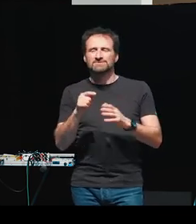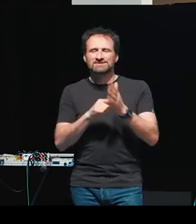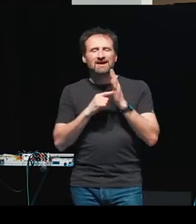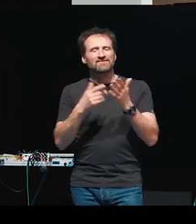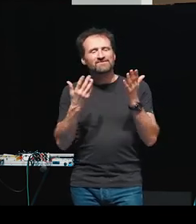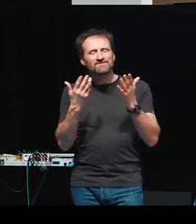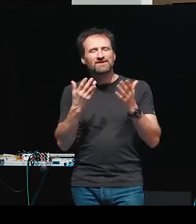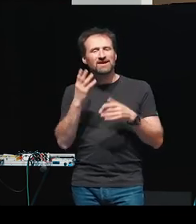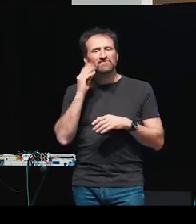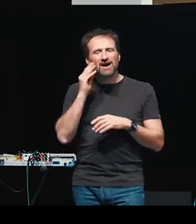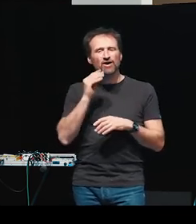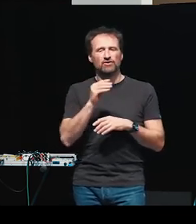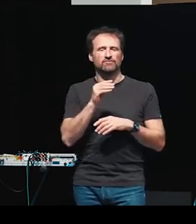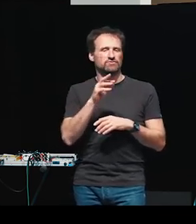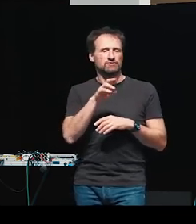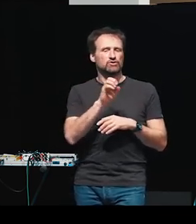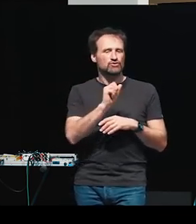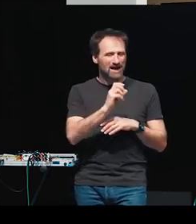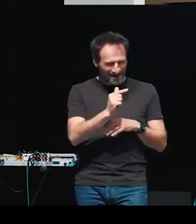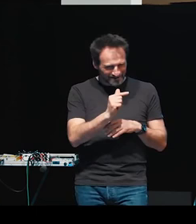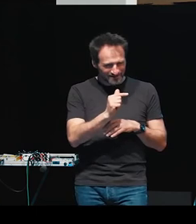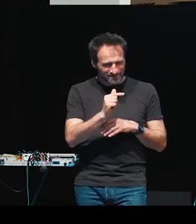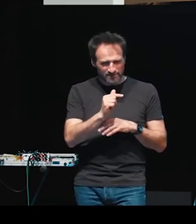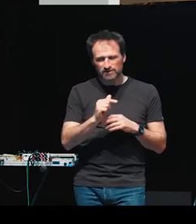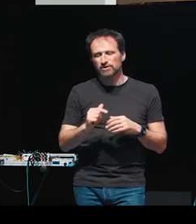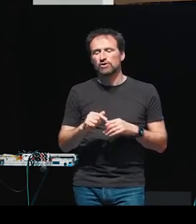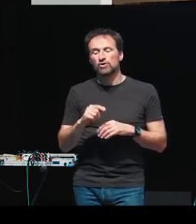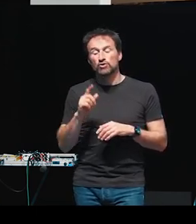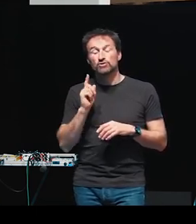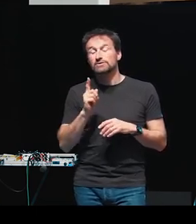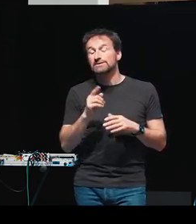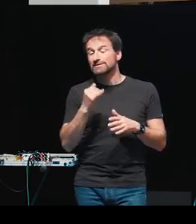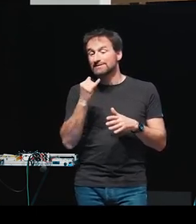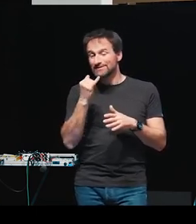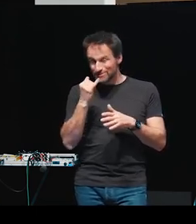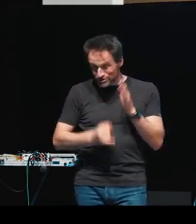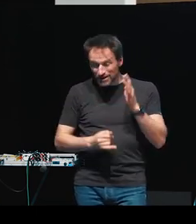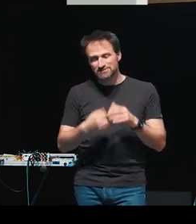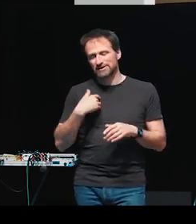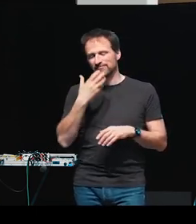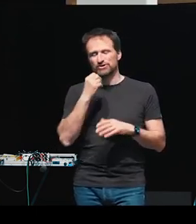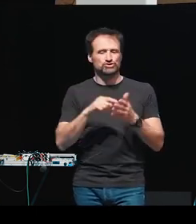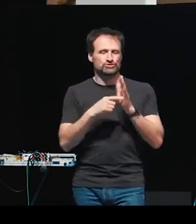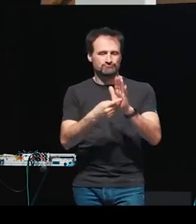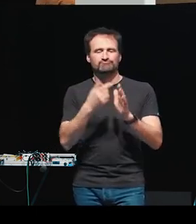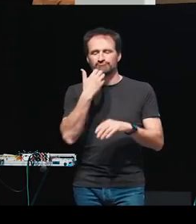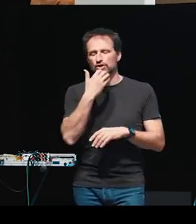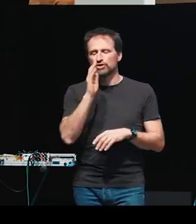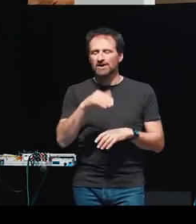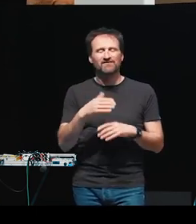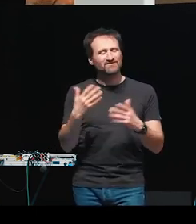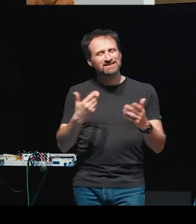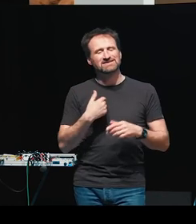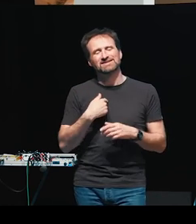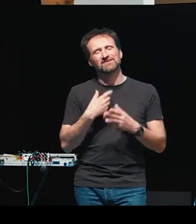React, which is pretty interesting. And finally, I want to talk about some of the things that